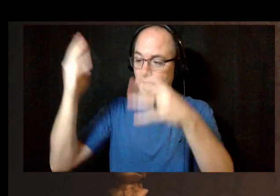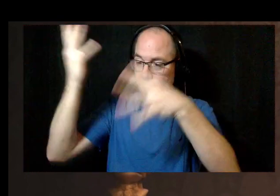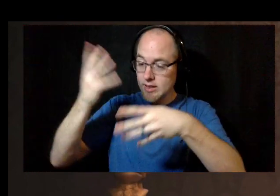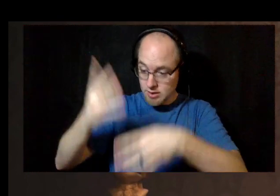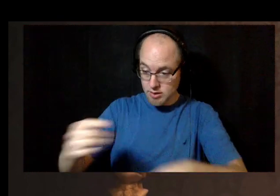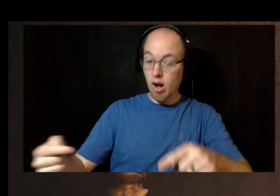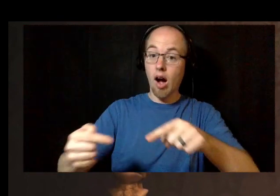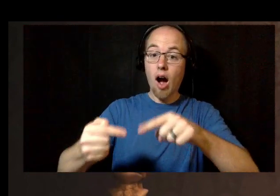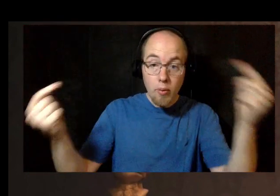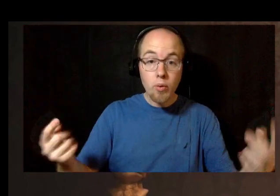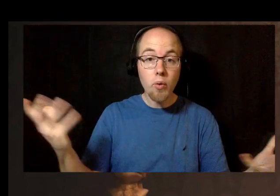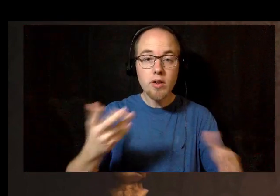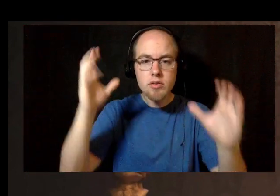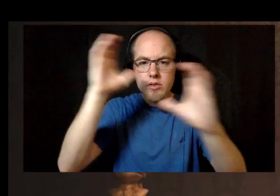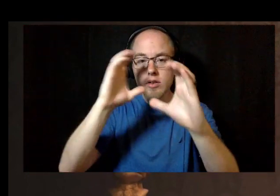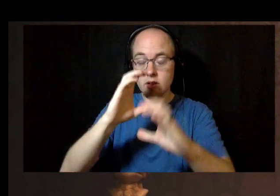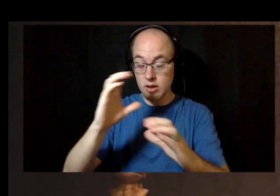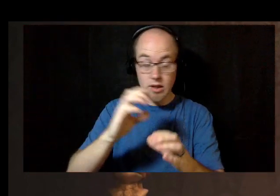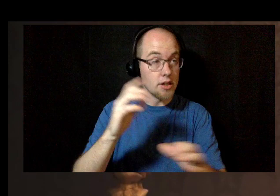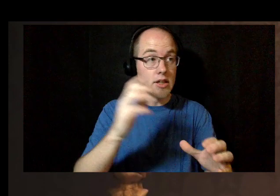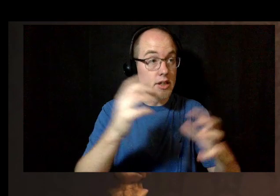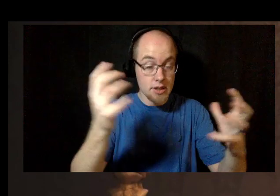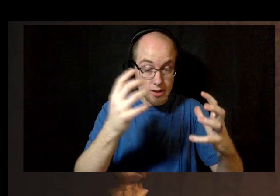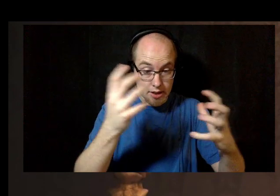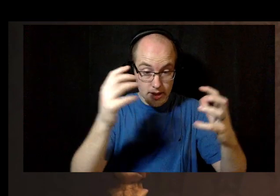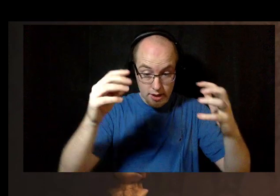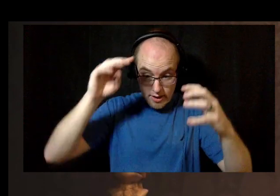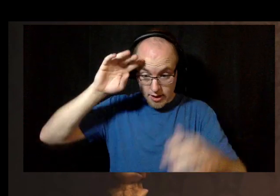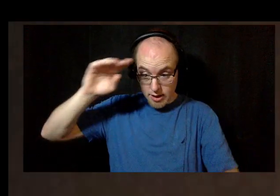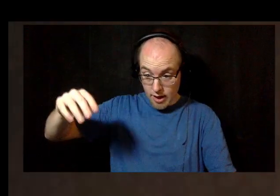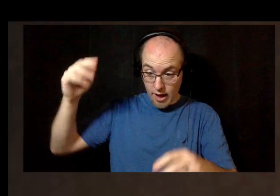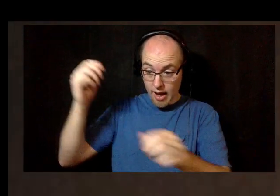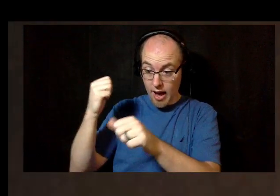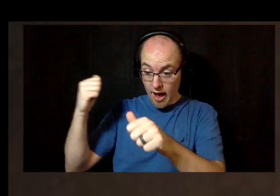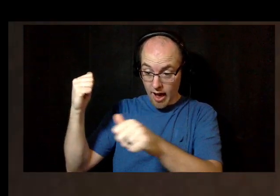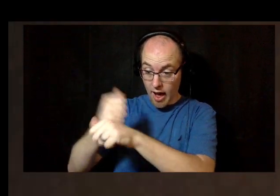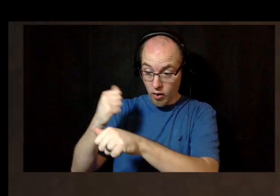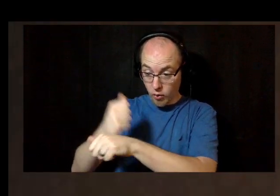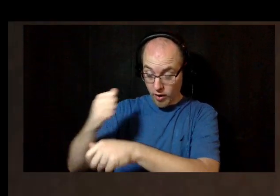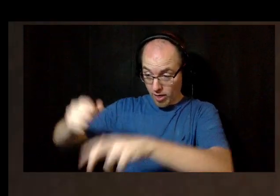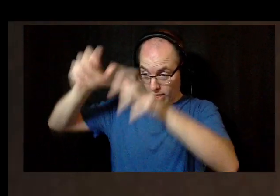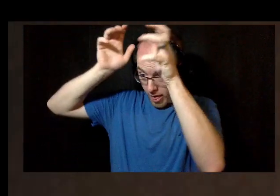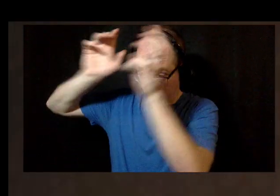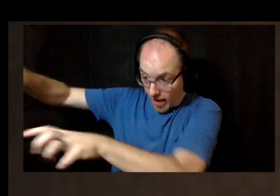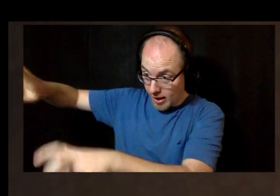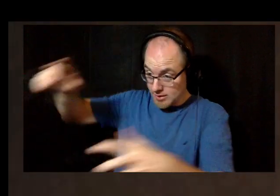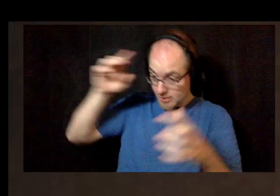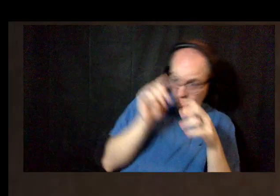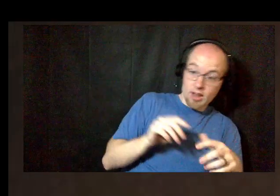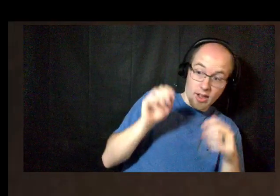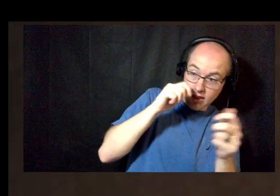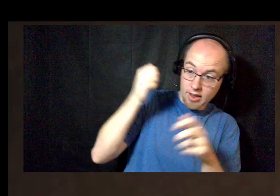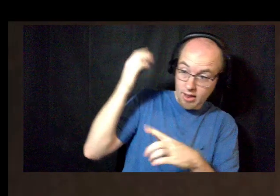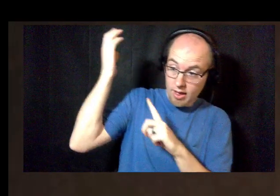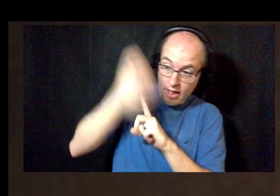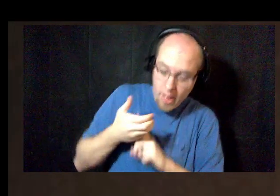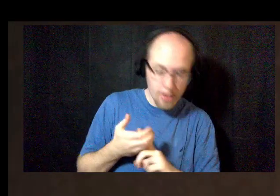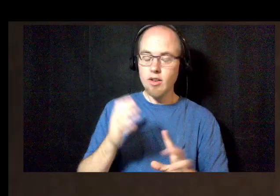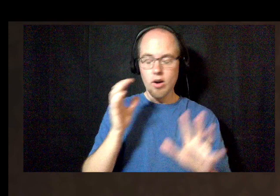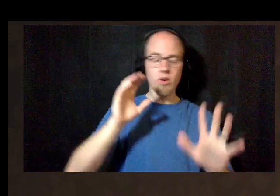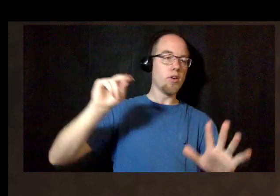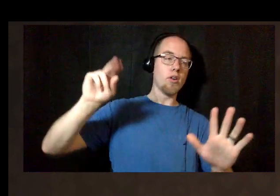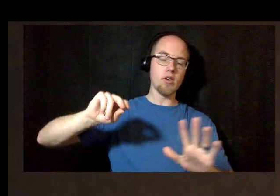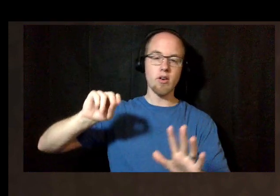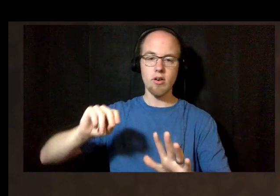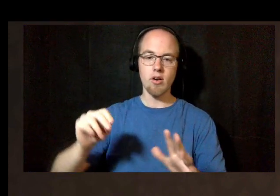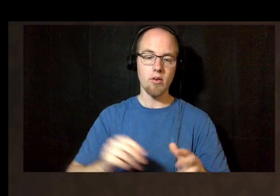opposite of what you search for. I'm like, get out of my head, Gumtree algorithms, conspiracy! No, but seriously, you type, it's like bookshelf, and